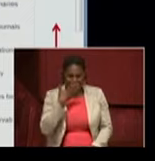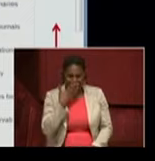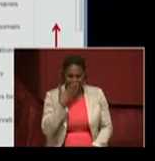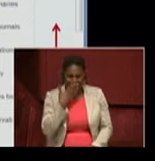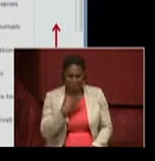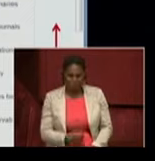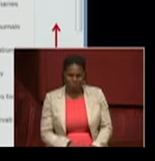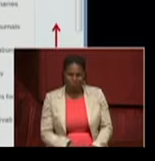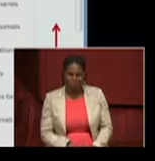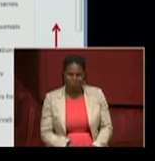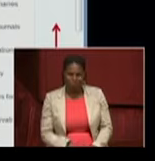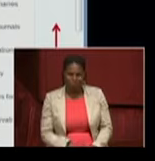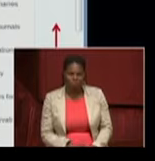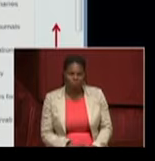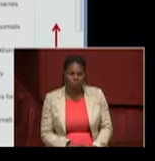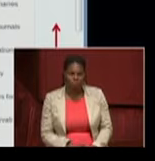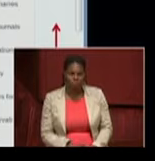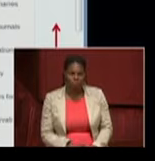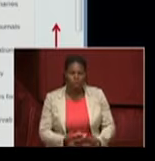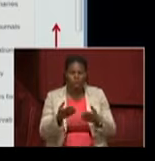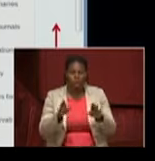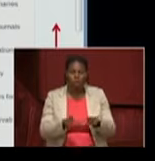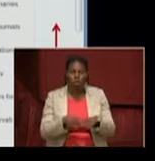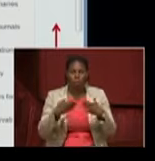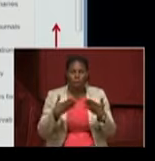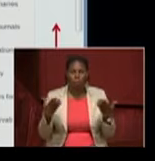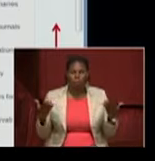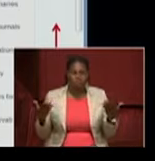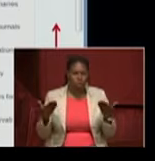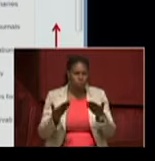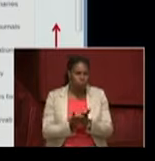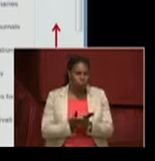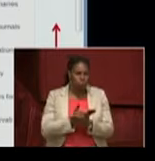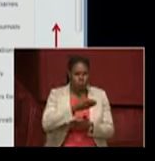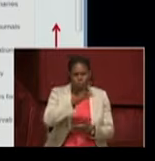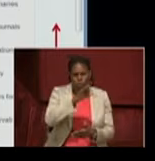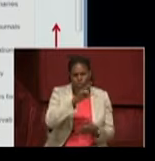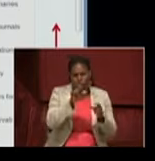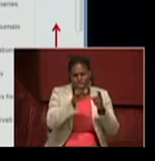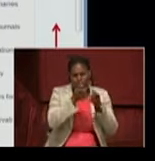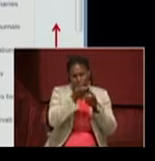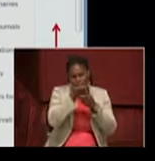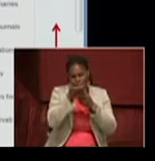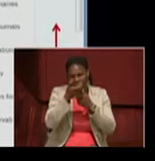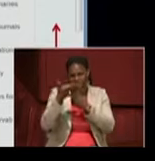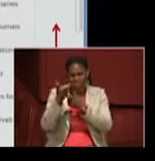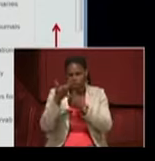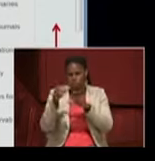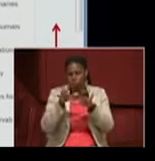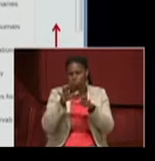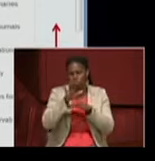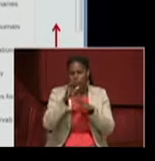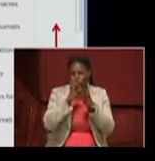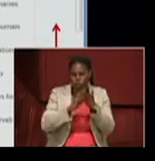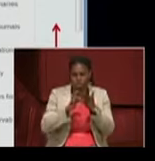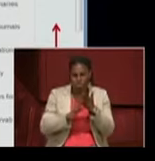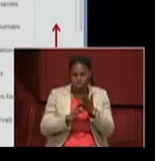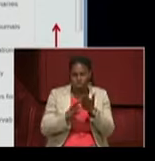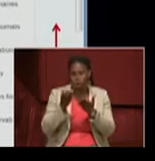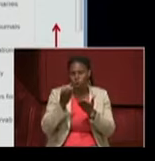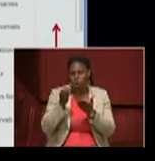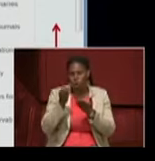explore some more. It's going to open a whole new field for you to do your research and expand and maybe find some